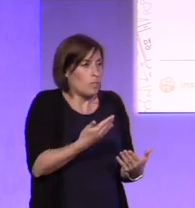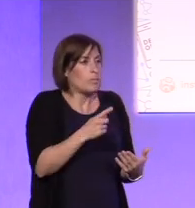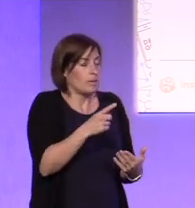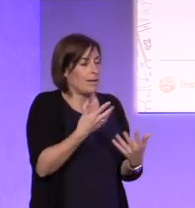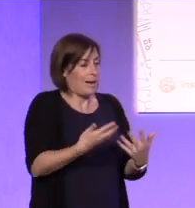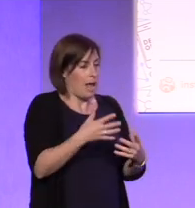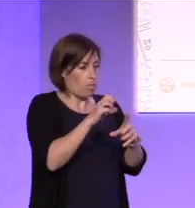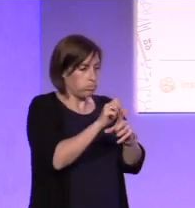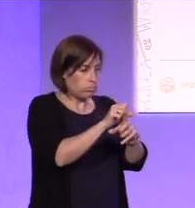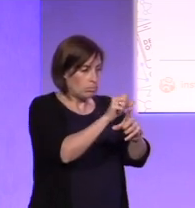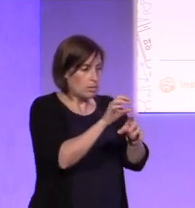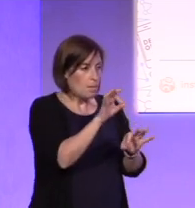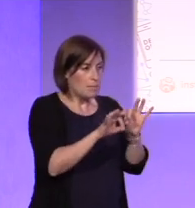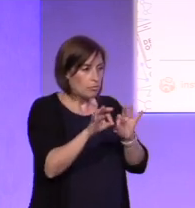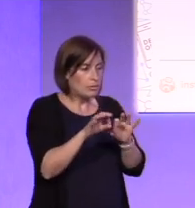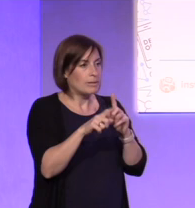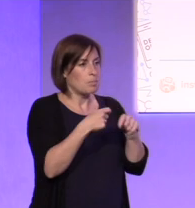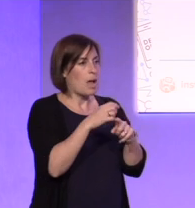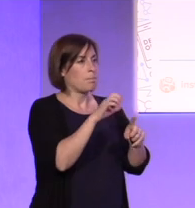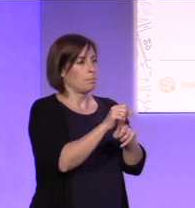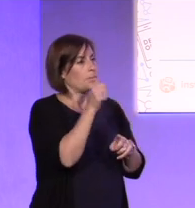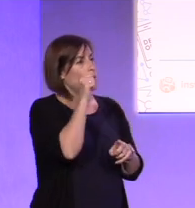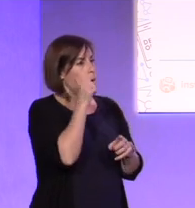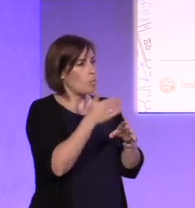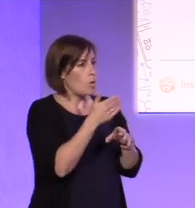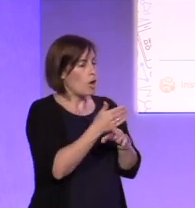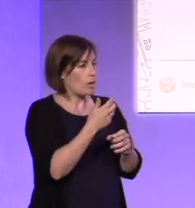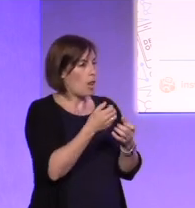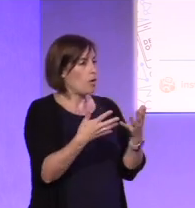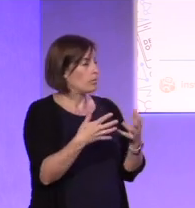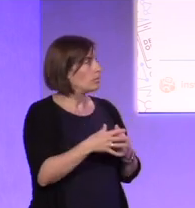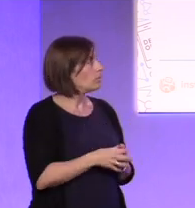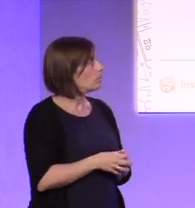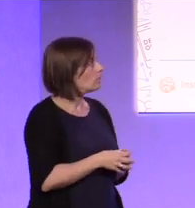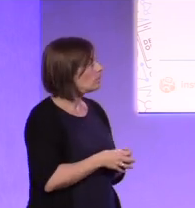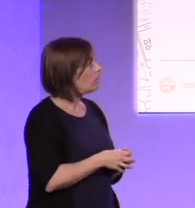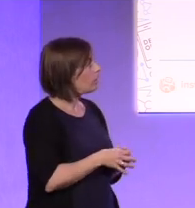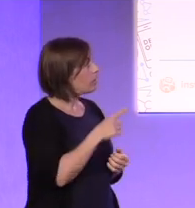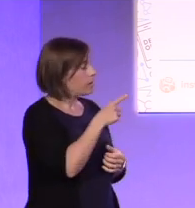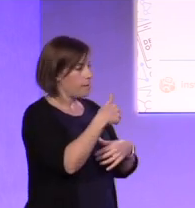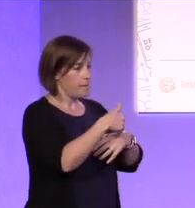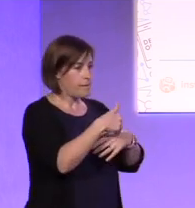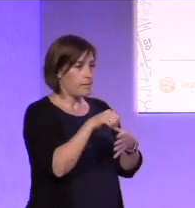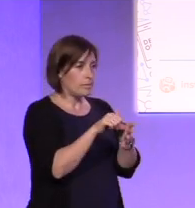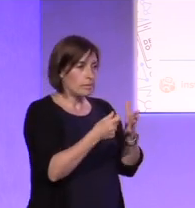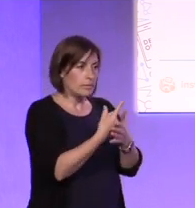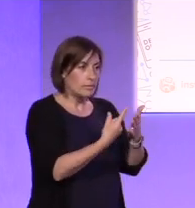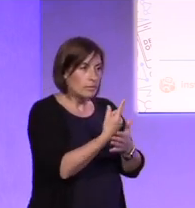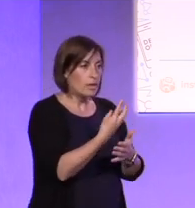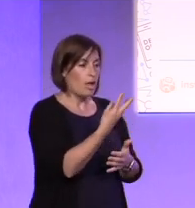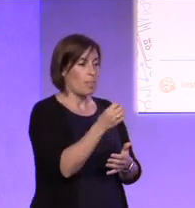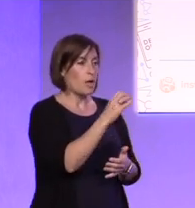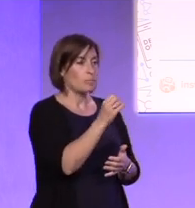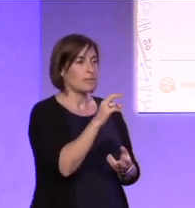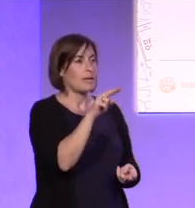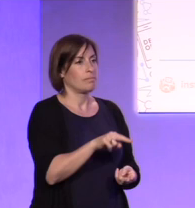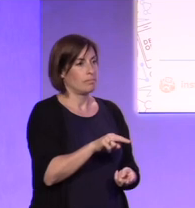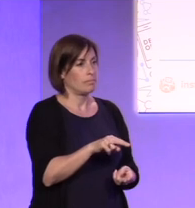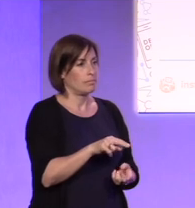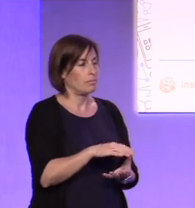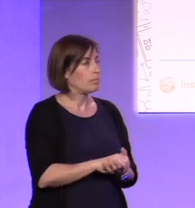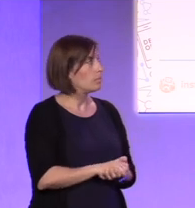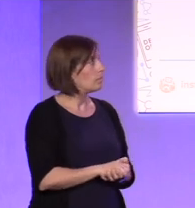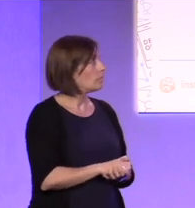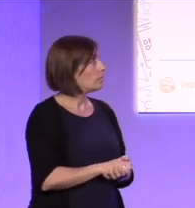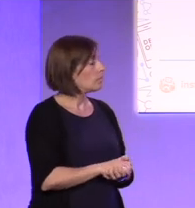we saw a reduction in defects and vulnerabilities. They went down by about 30%. But the stats aren't all good,